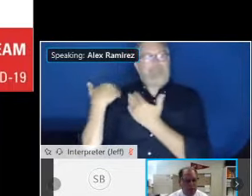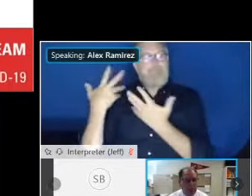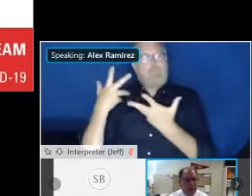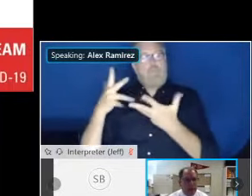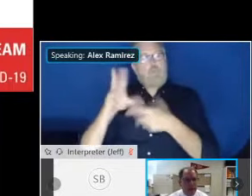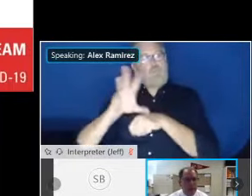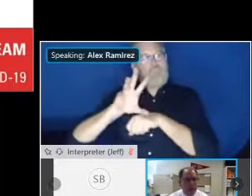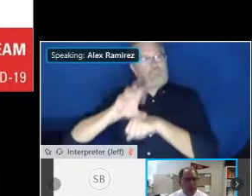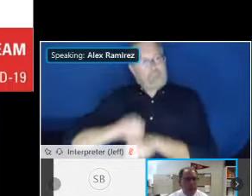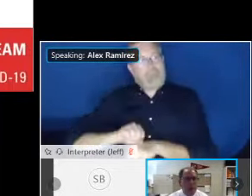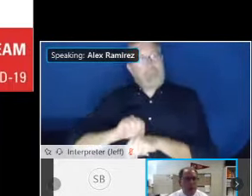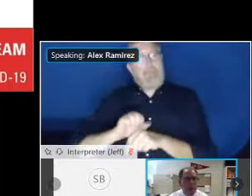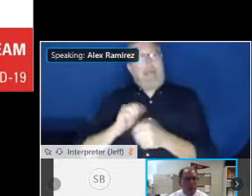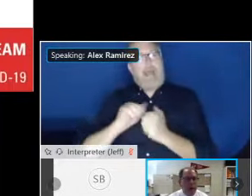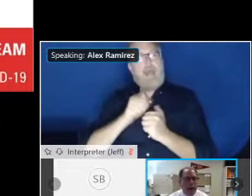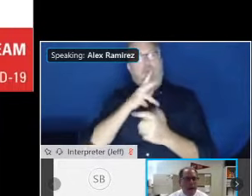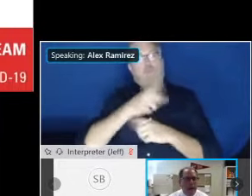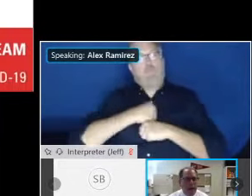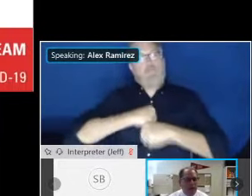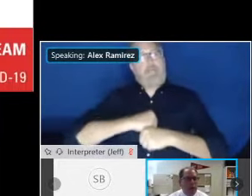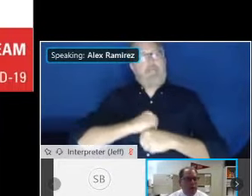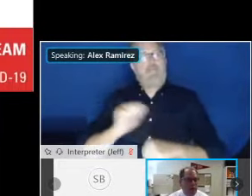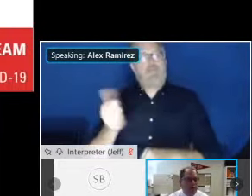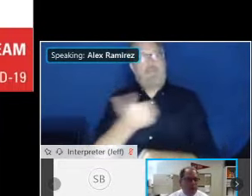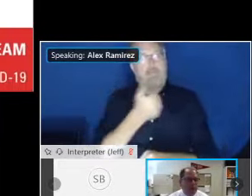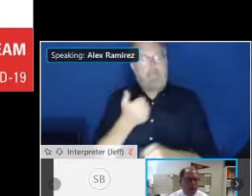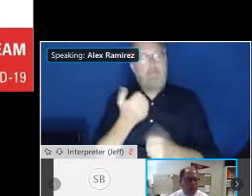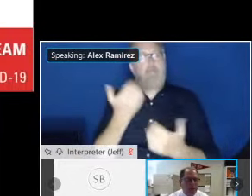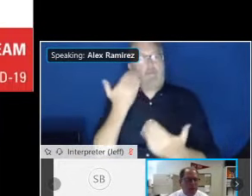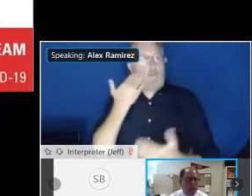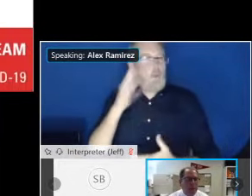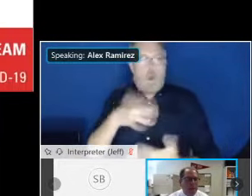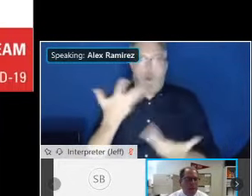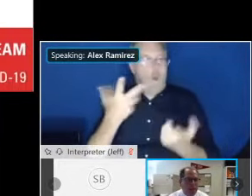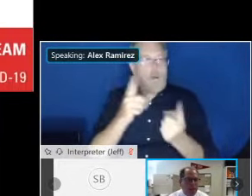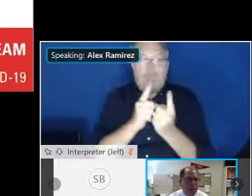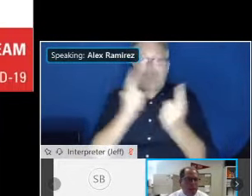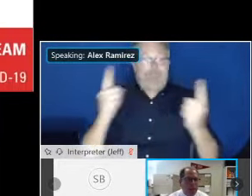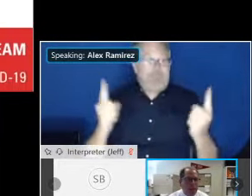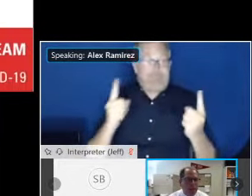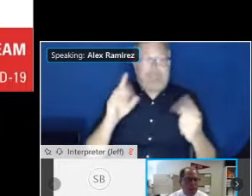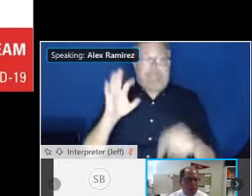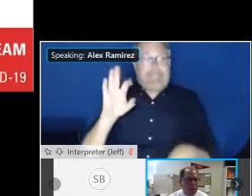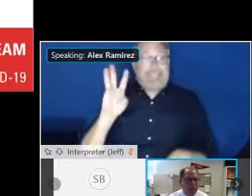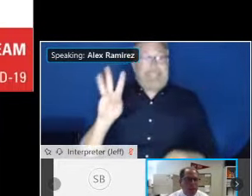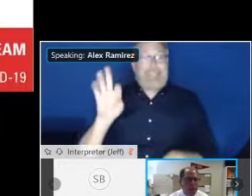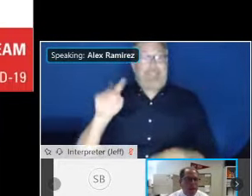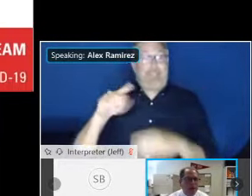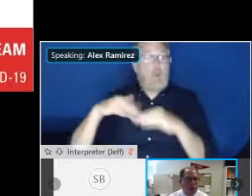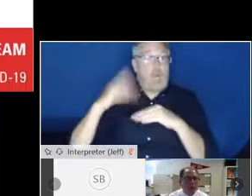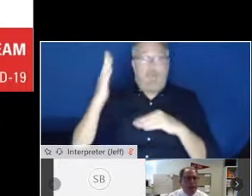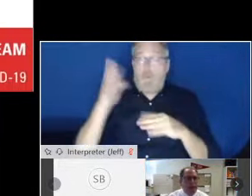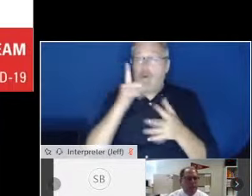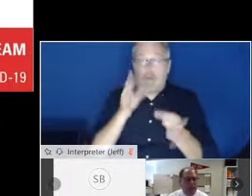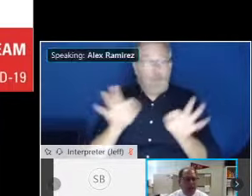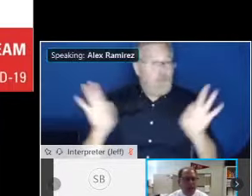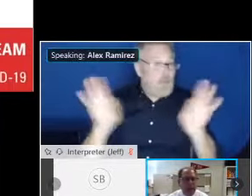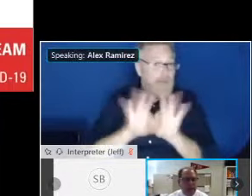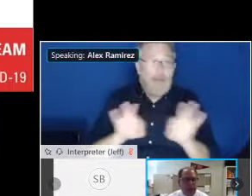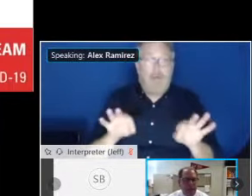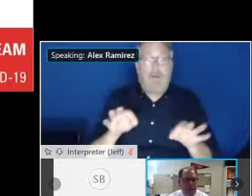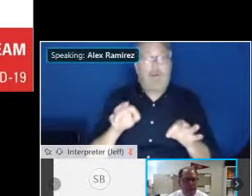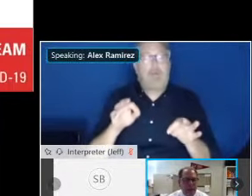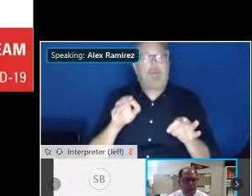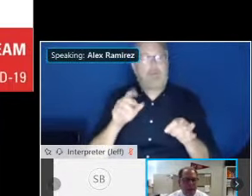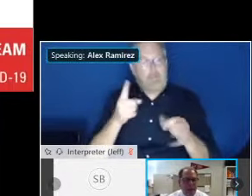can help protect us. We know that physical distancing is important. Okay. So let's keep